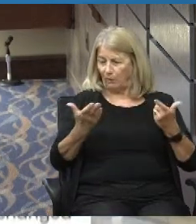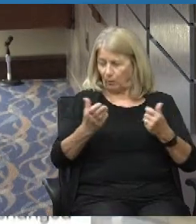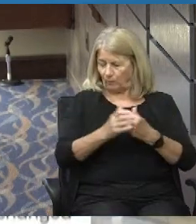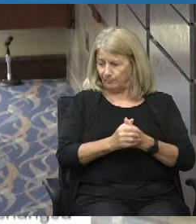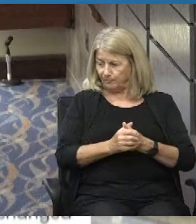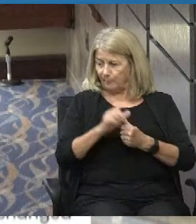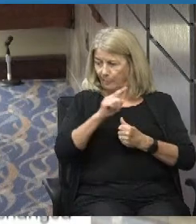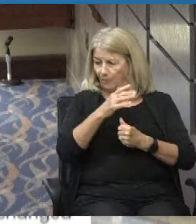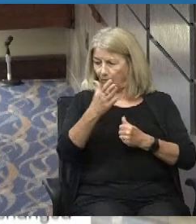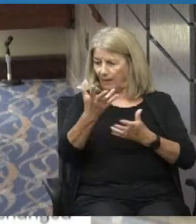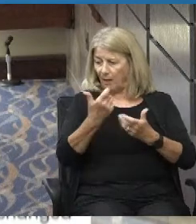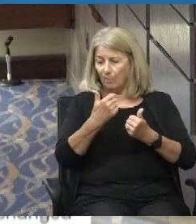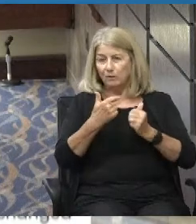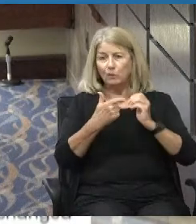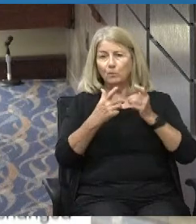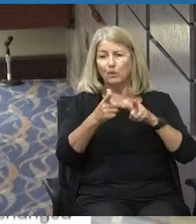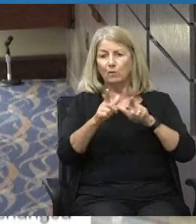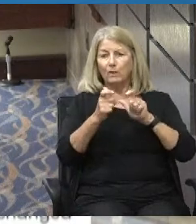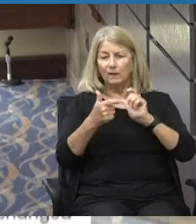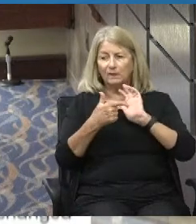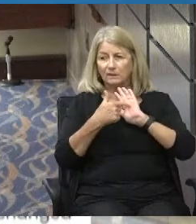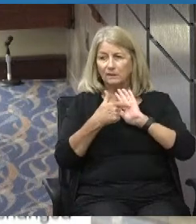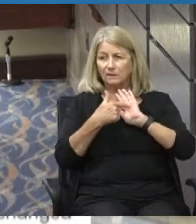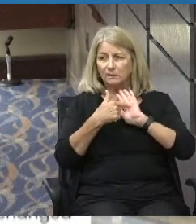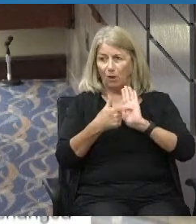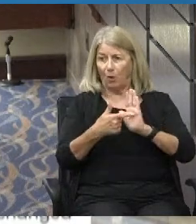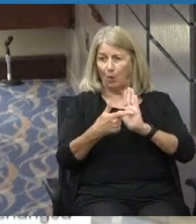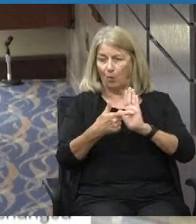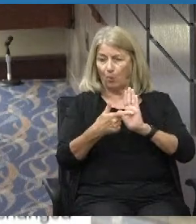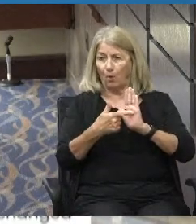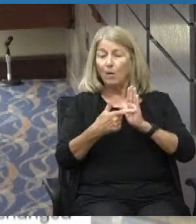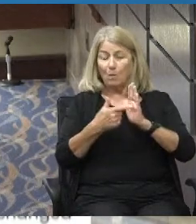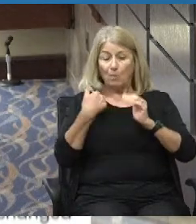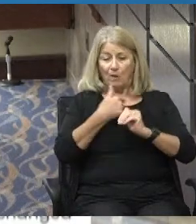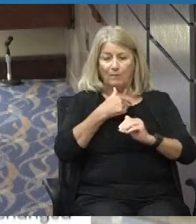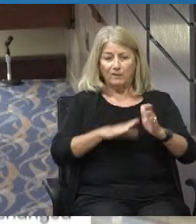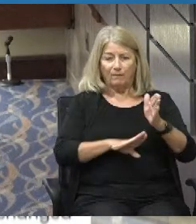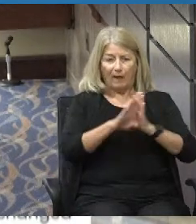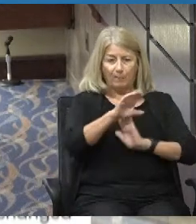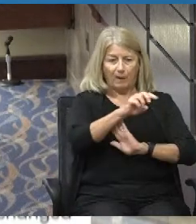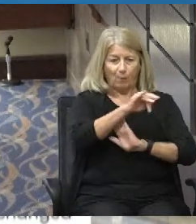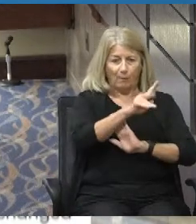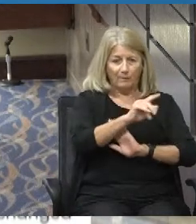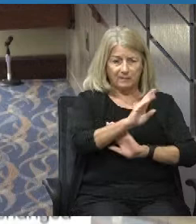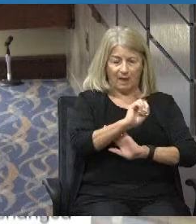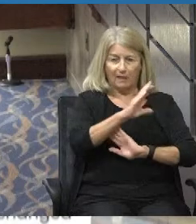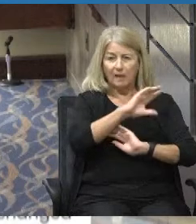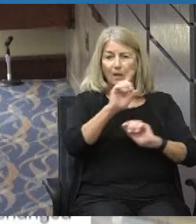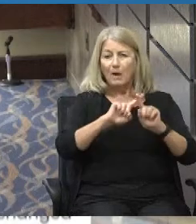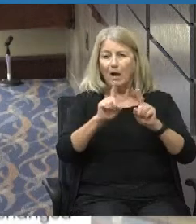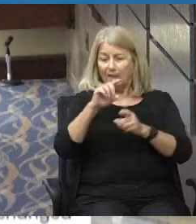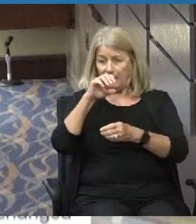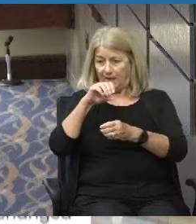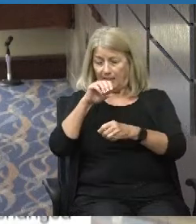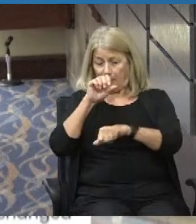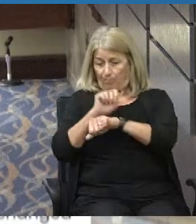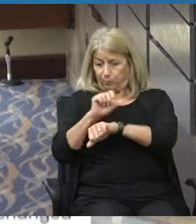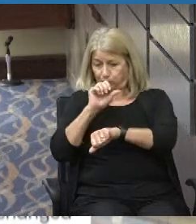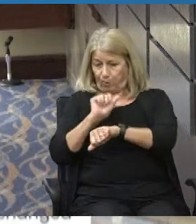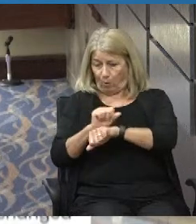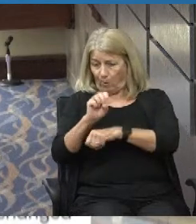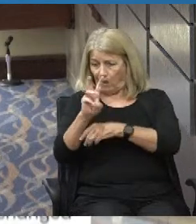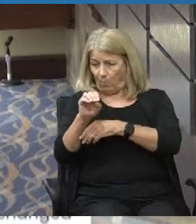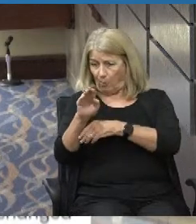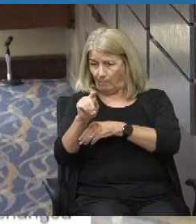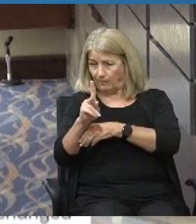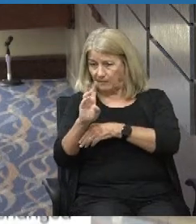One thing I wanted to quick point out, while we have been developing the current website, we've also been designing a new internal intranet site for our employees. It'll